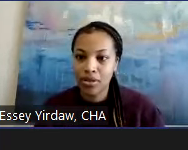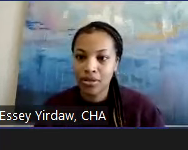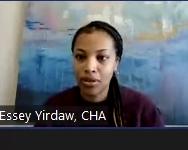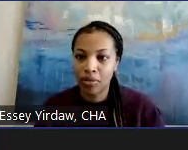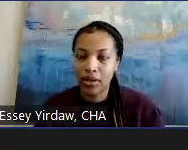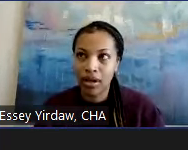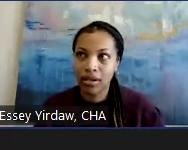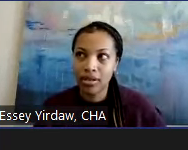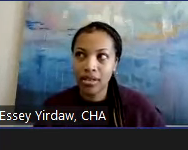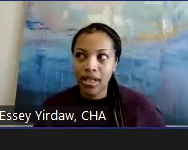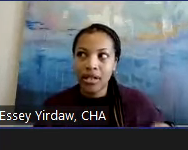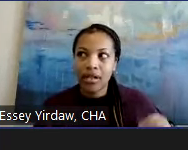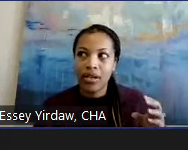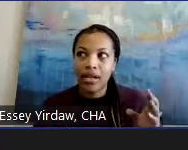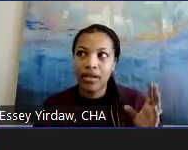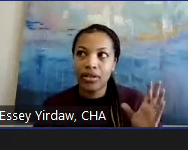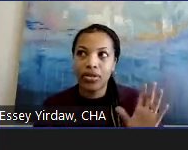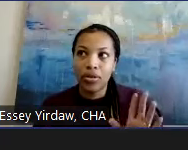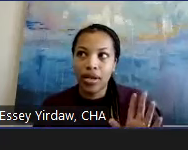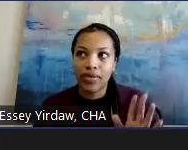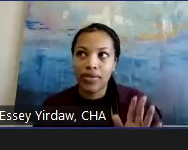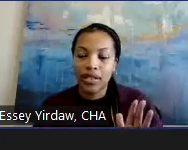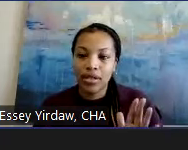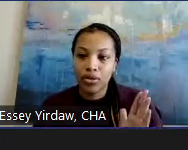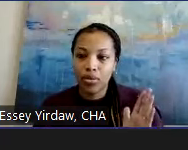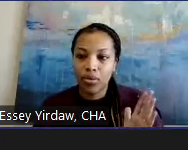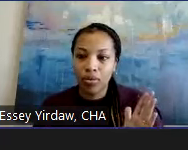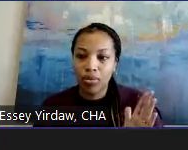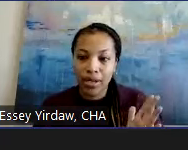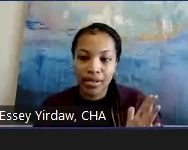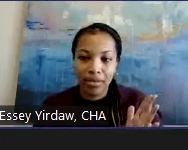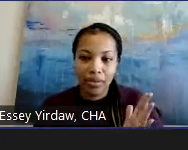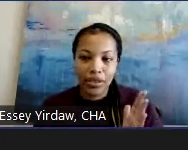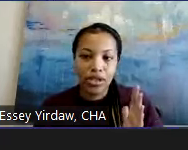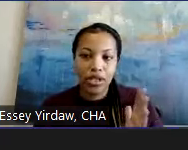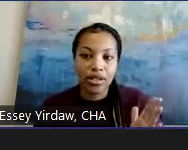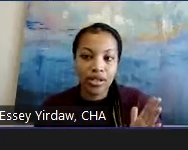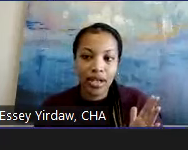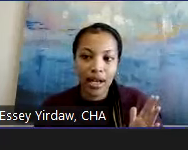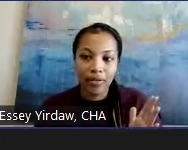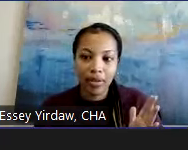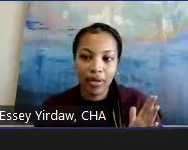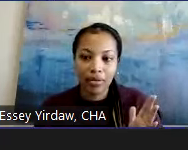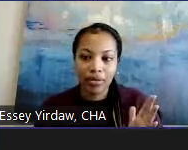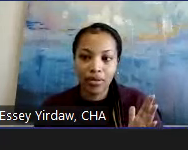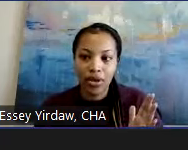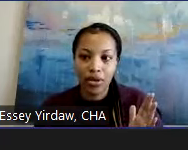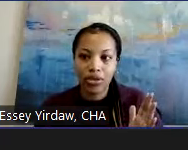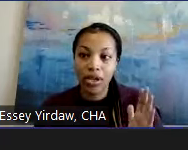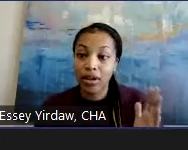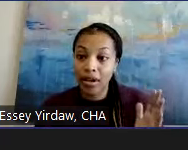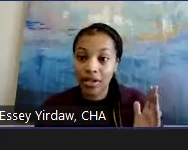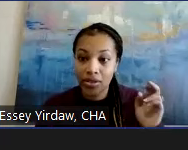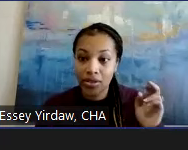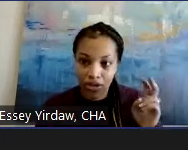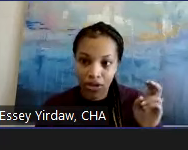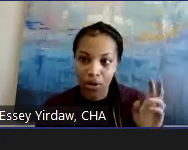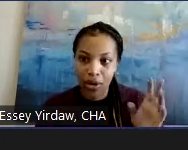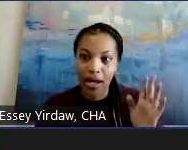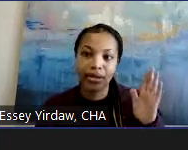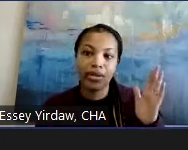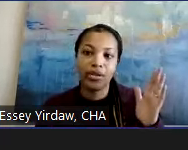is, beyond. I think the 2 that I've seen is race and potentially ethnicity have been